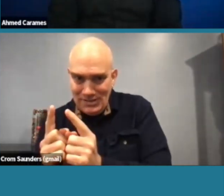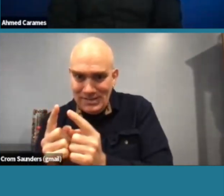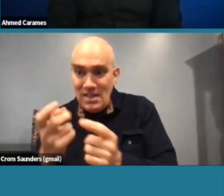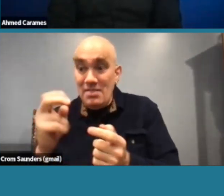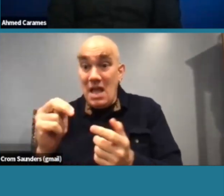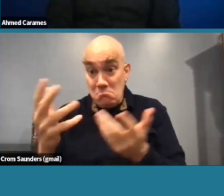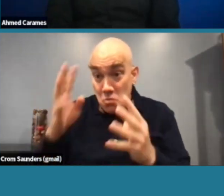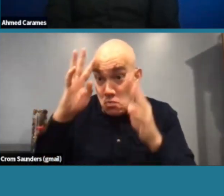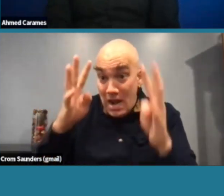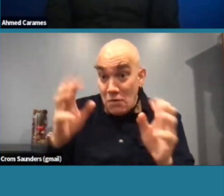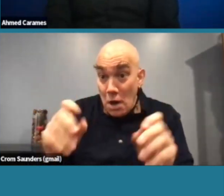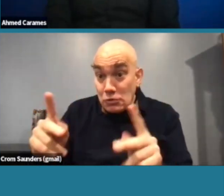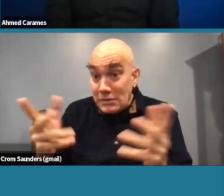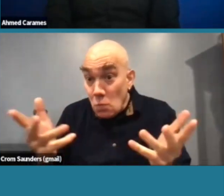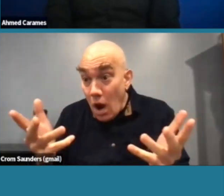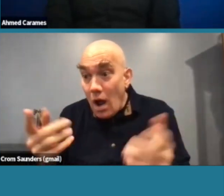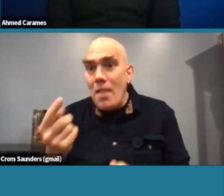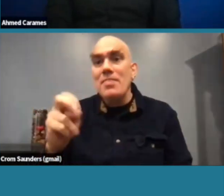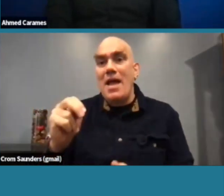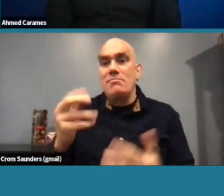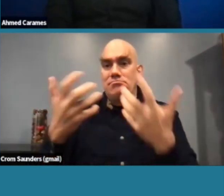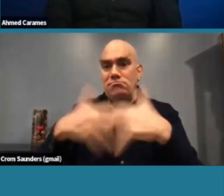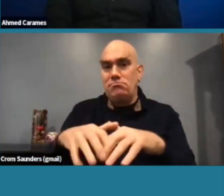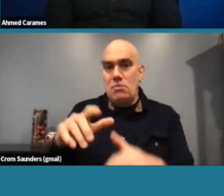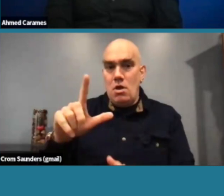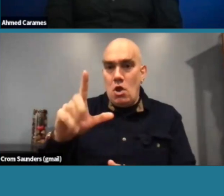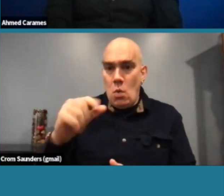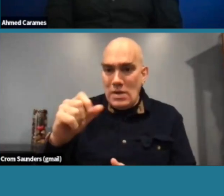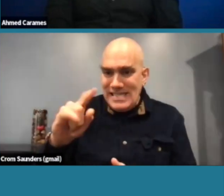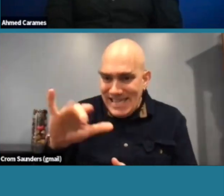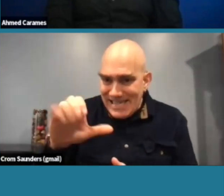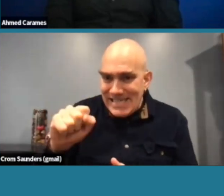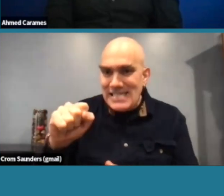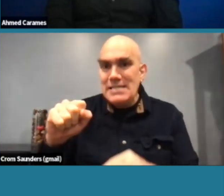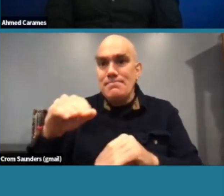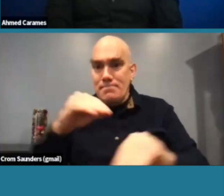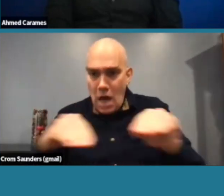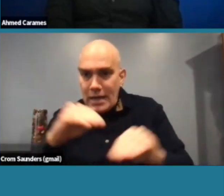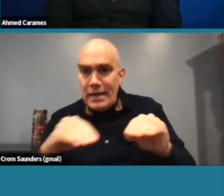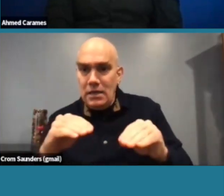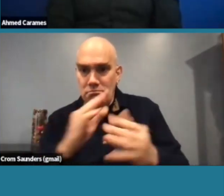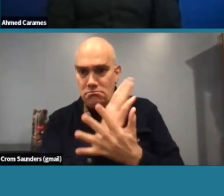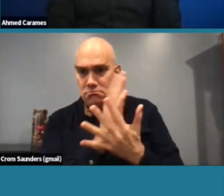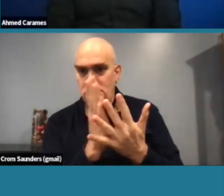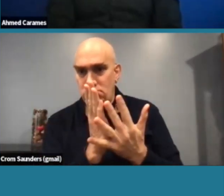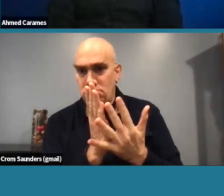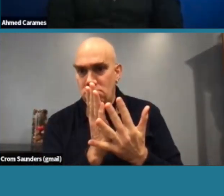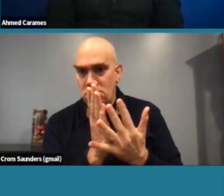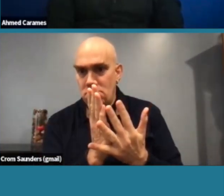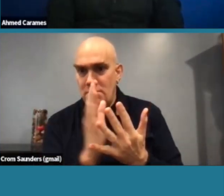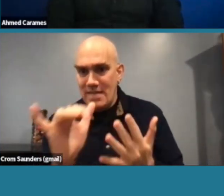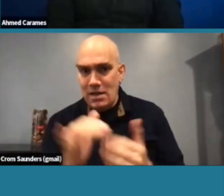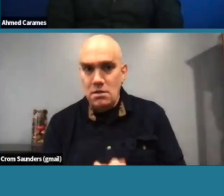do ties in to this work. I mean, there's translation and there's opportunity for creativity as well. We also have to figure